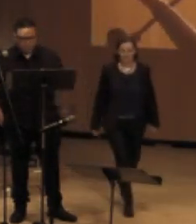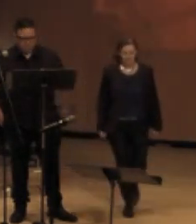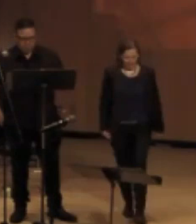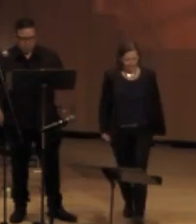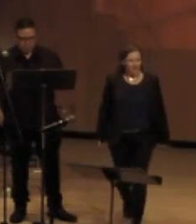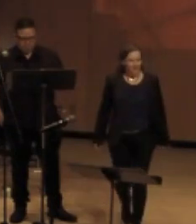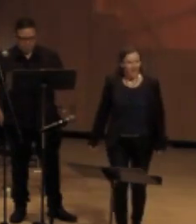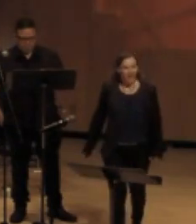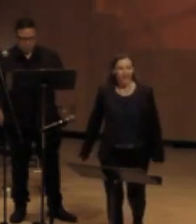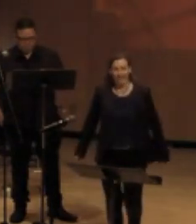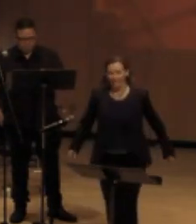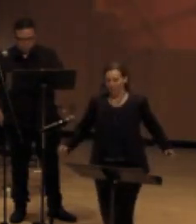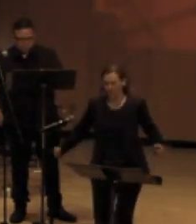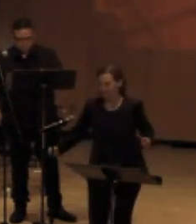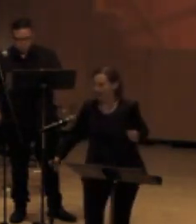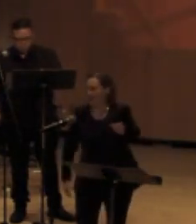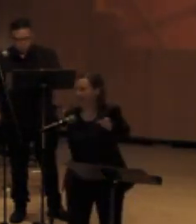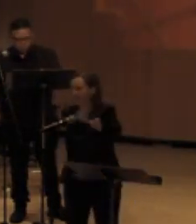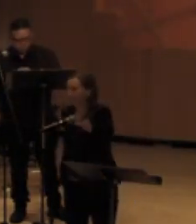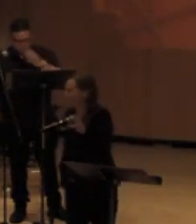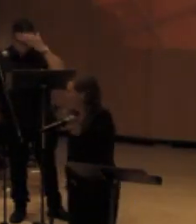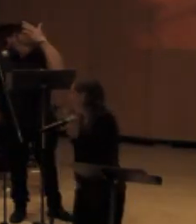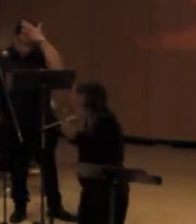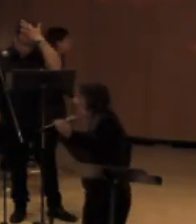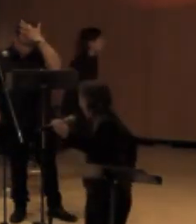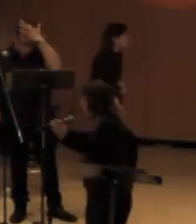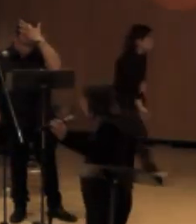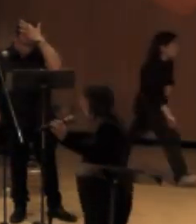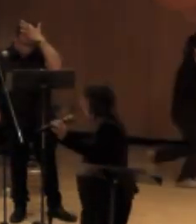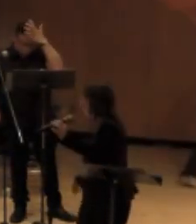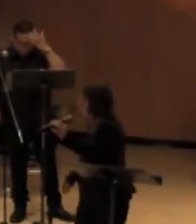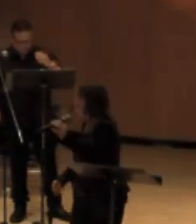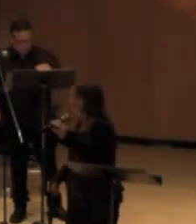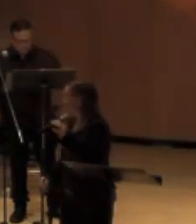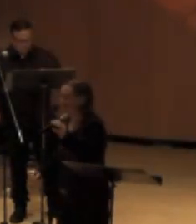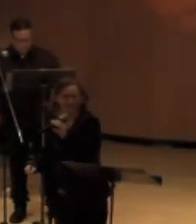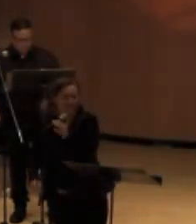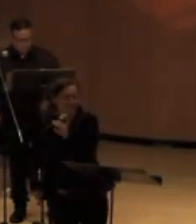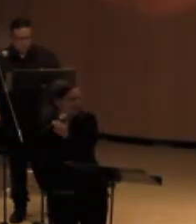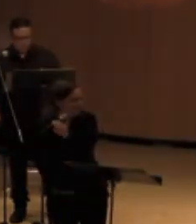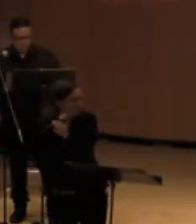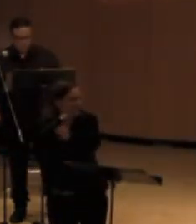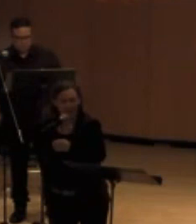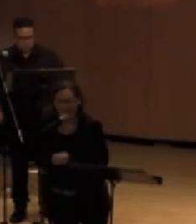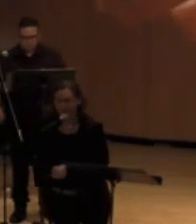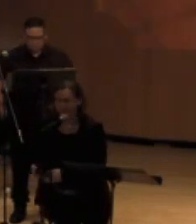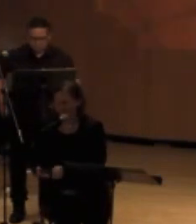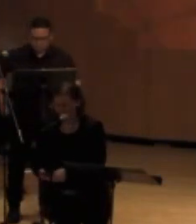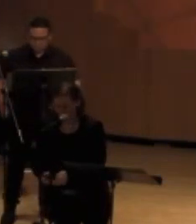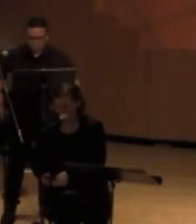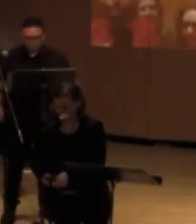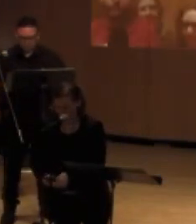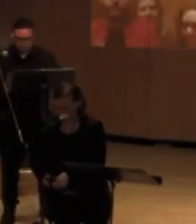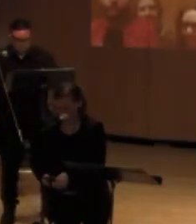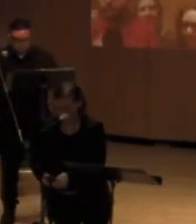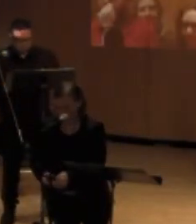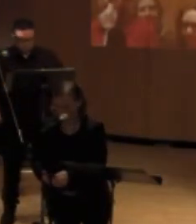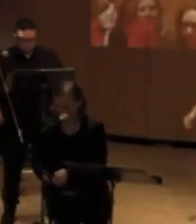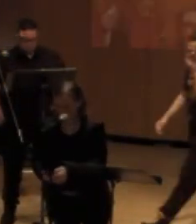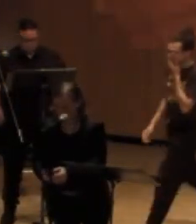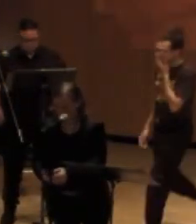I I mean you can come back and if you feel like should be done differ or something all